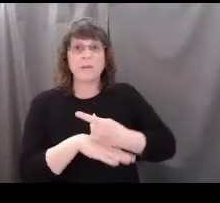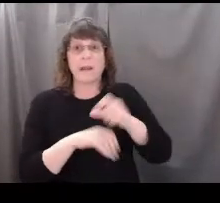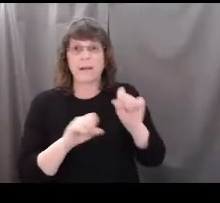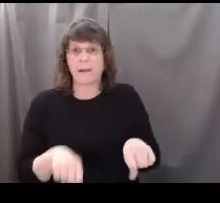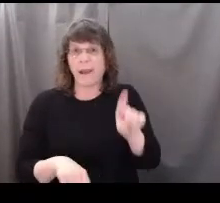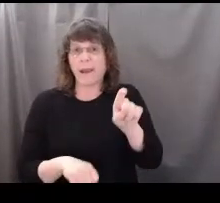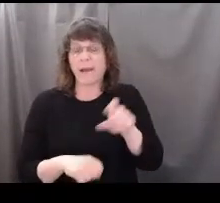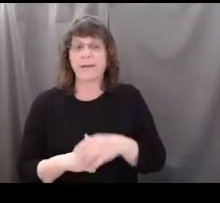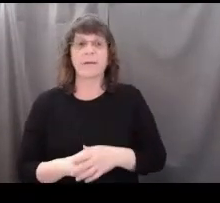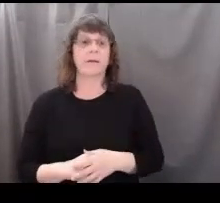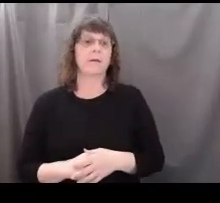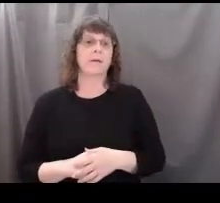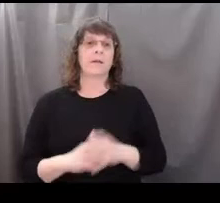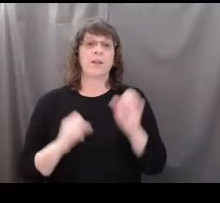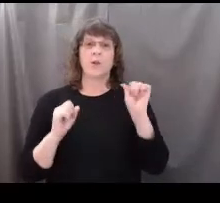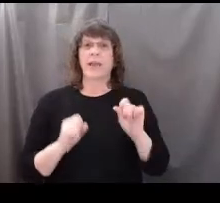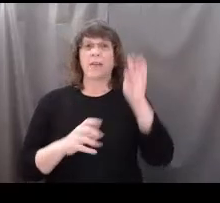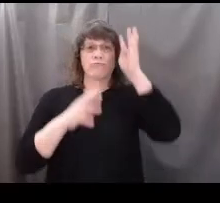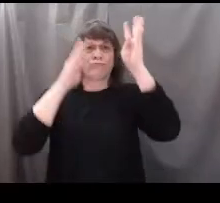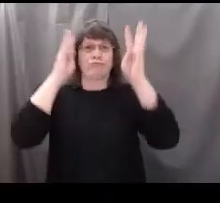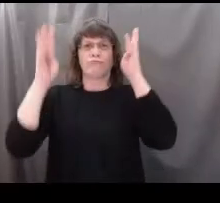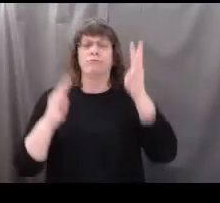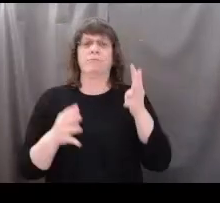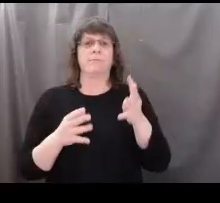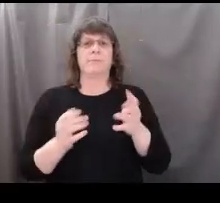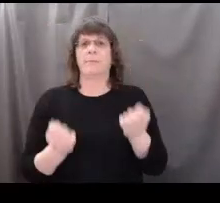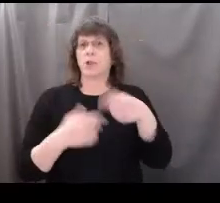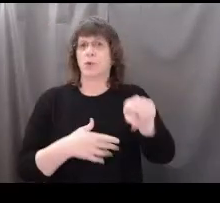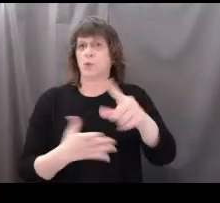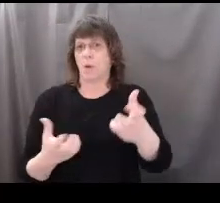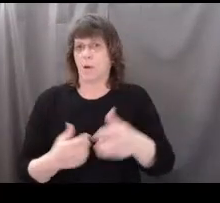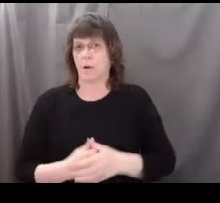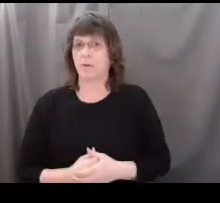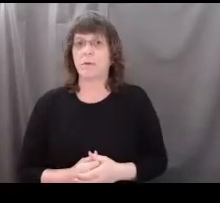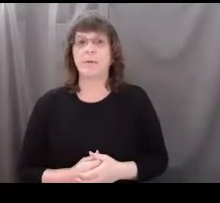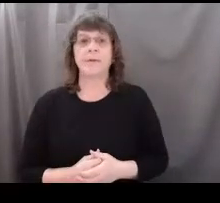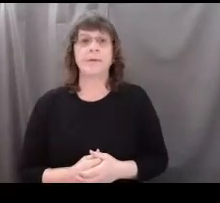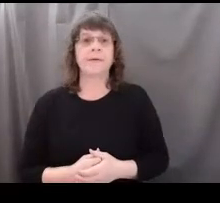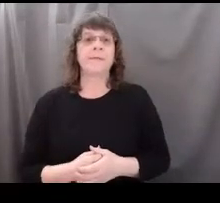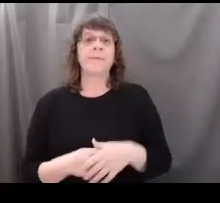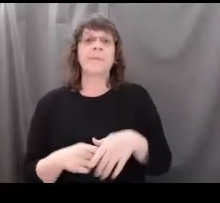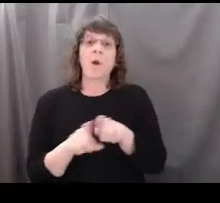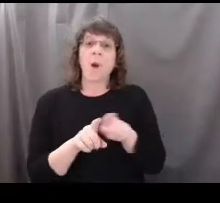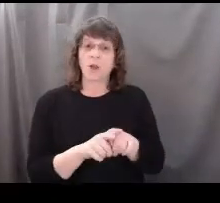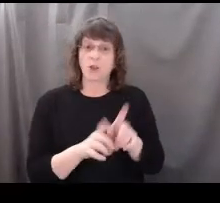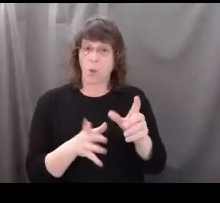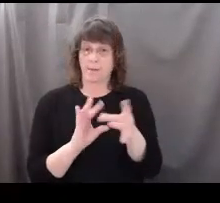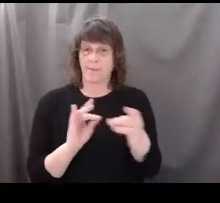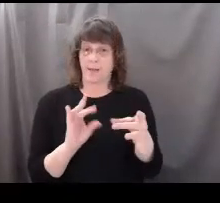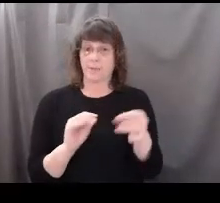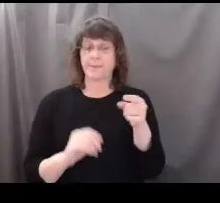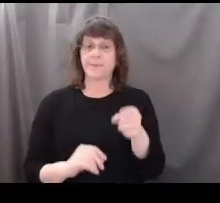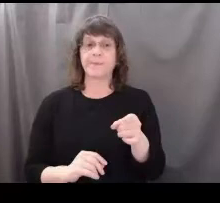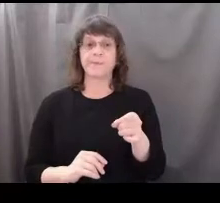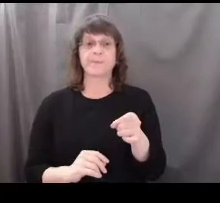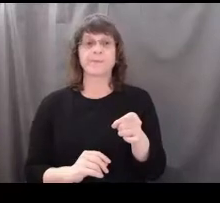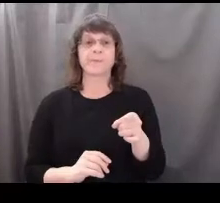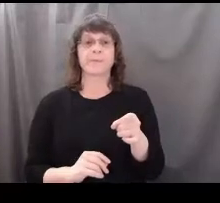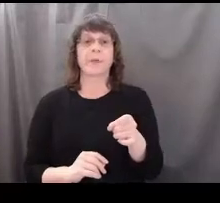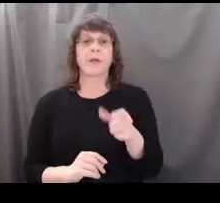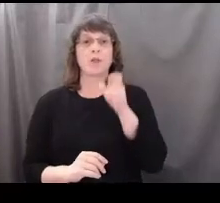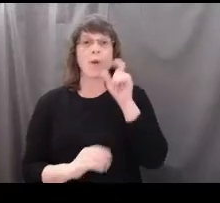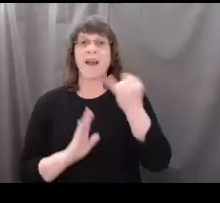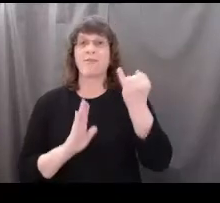can be as creative as you want. And also, I just want to mention that you don't have to